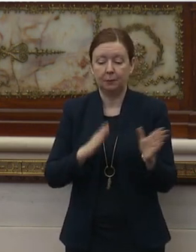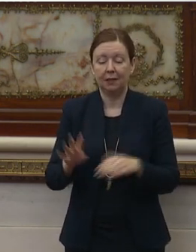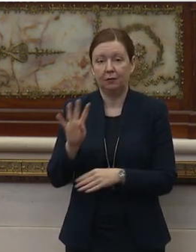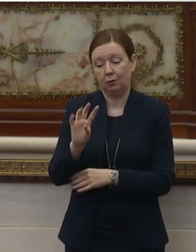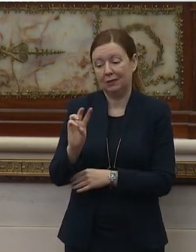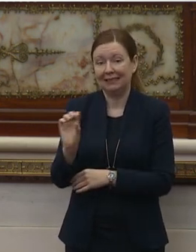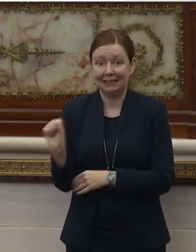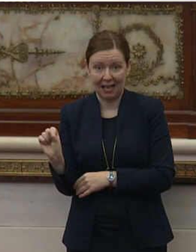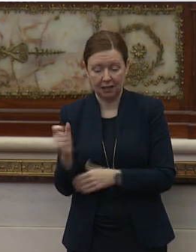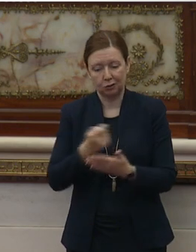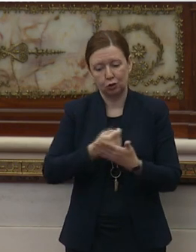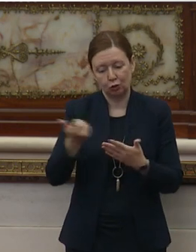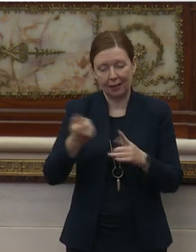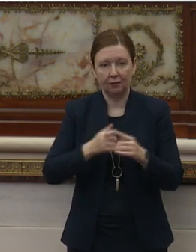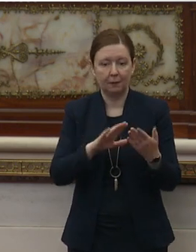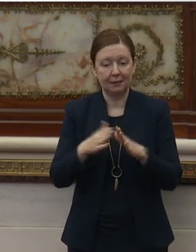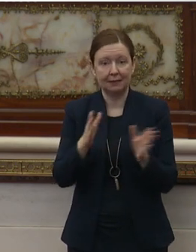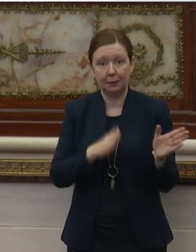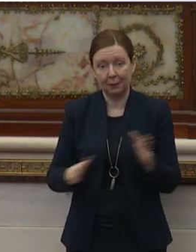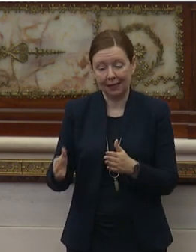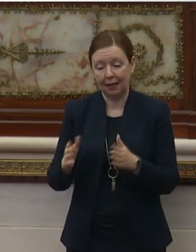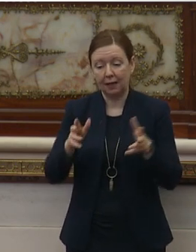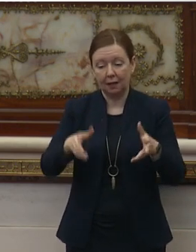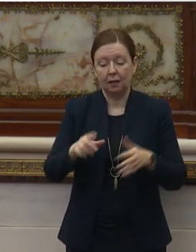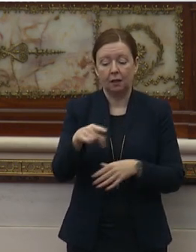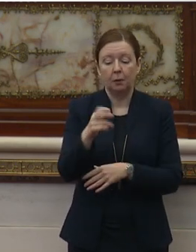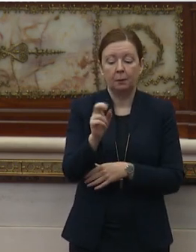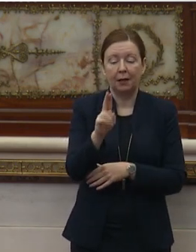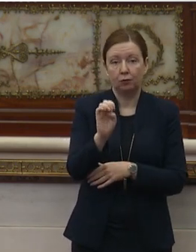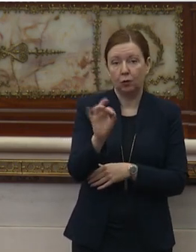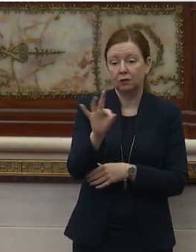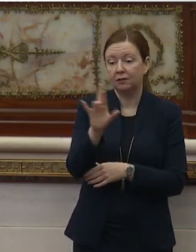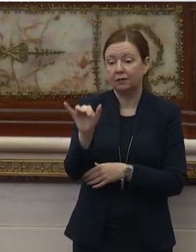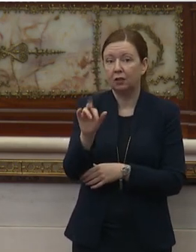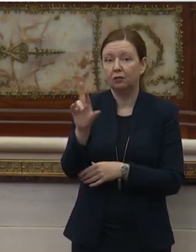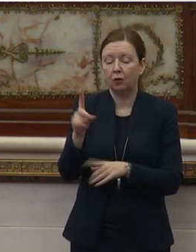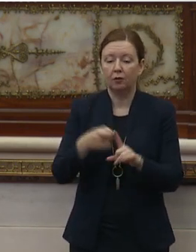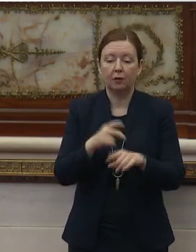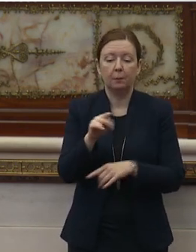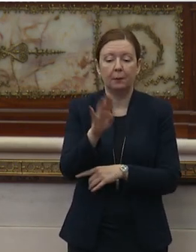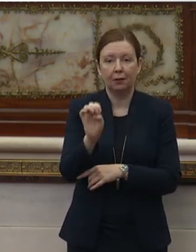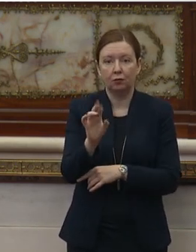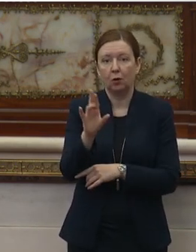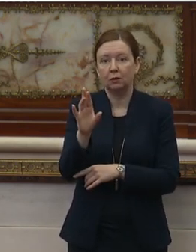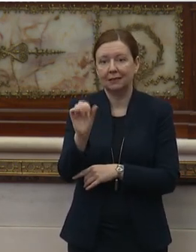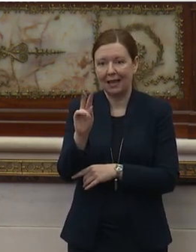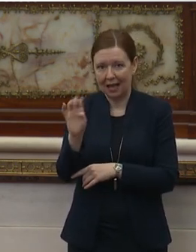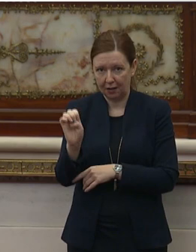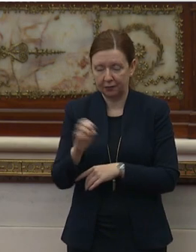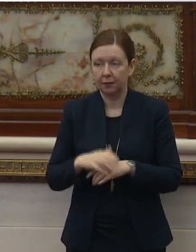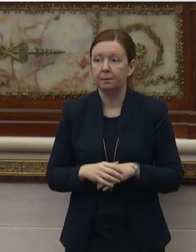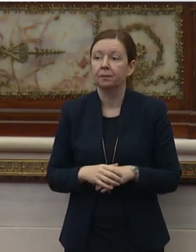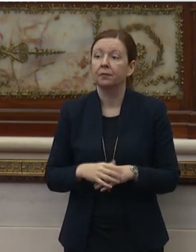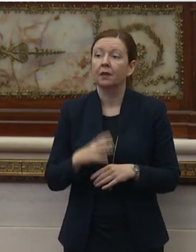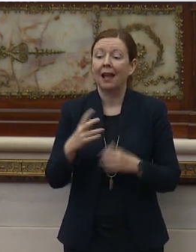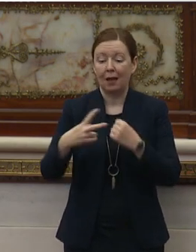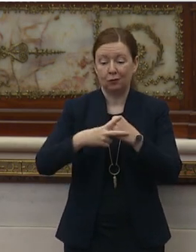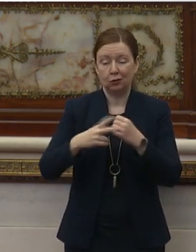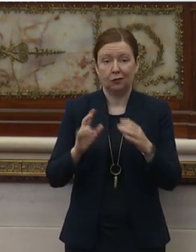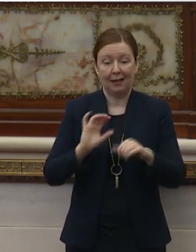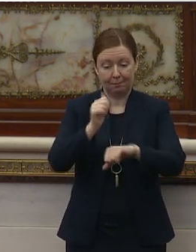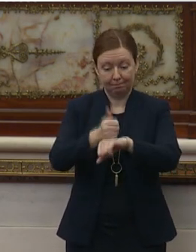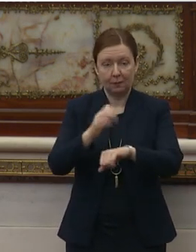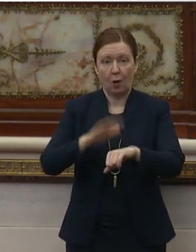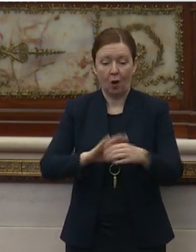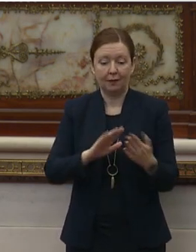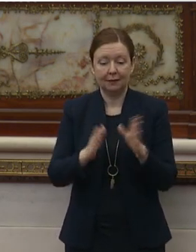46S by striking from the city plan and vacating Penrose Ferry Road from Penrose Avenue to its terminus northeastwardly therefrom, and reserving and placing on the